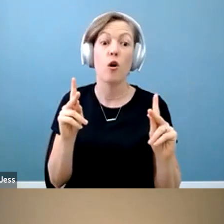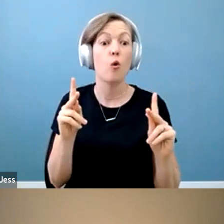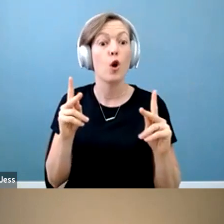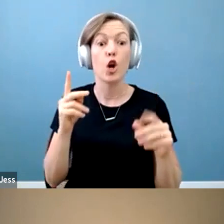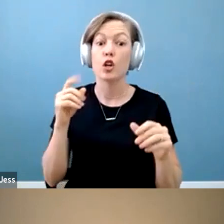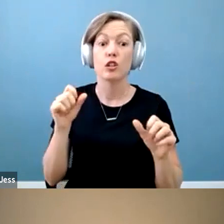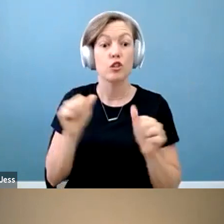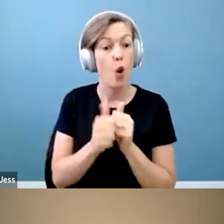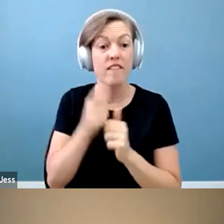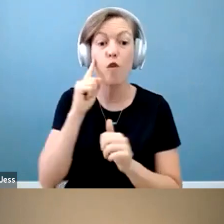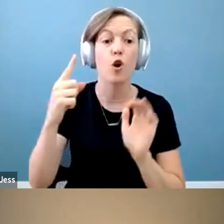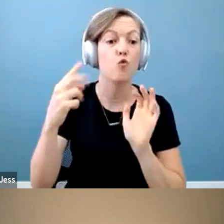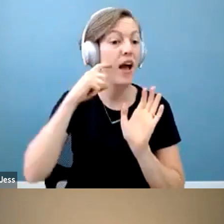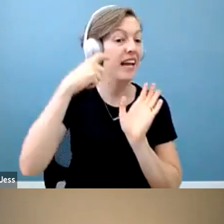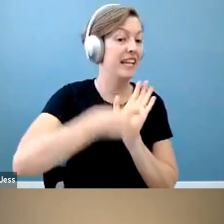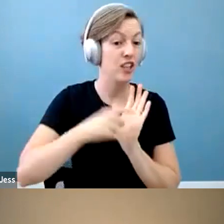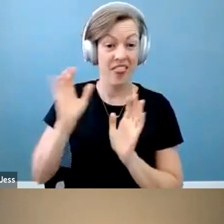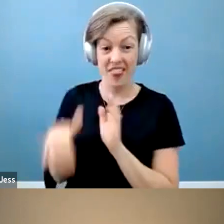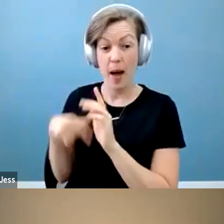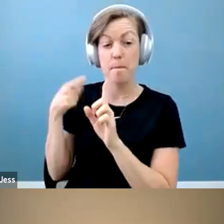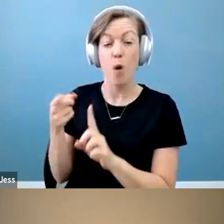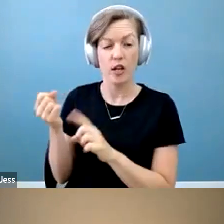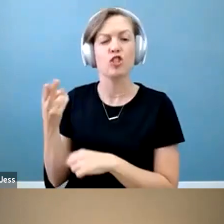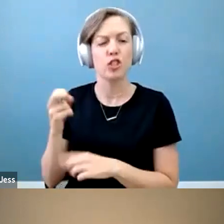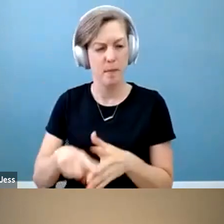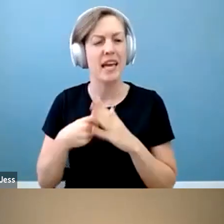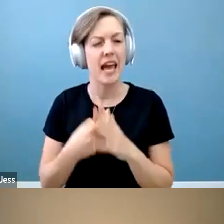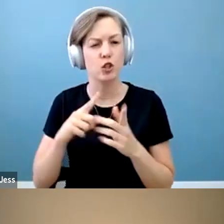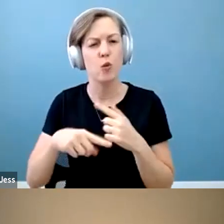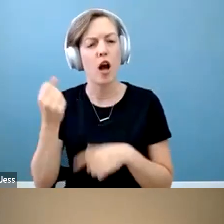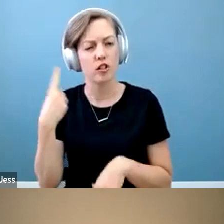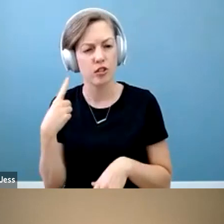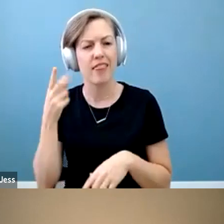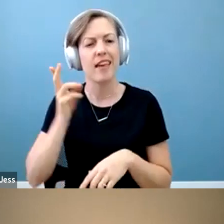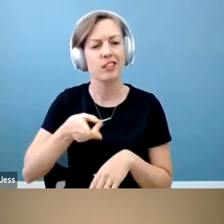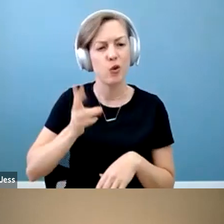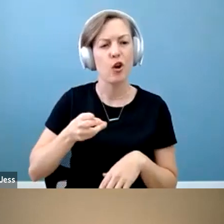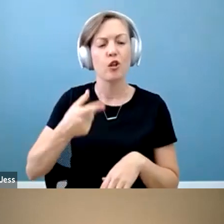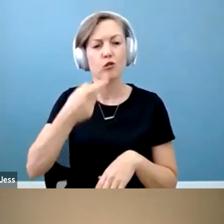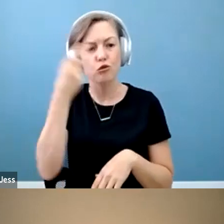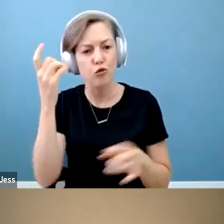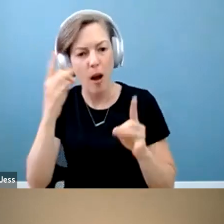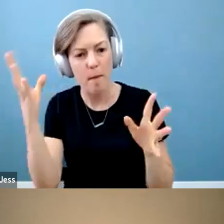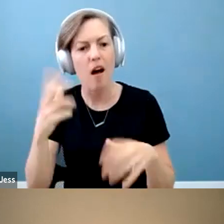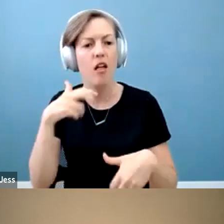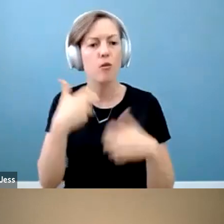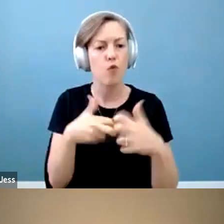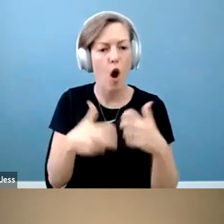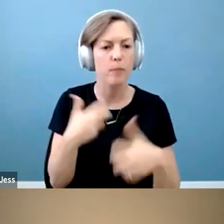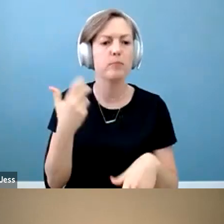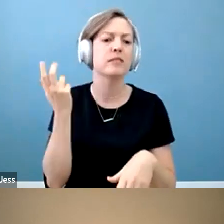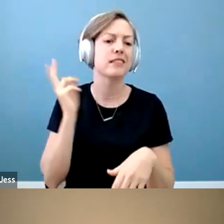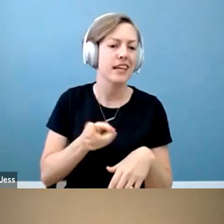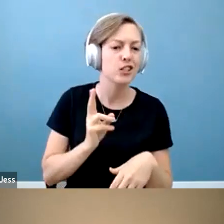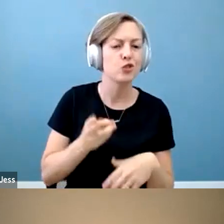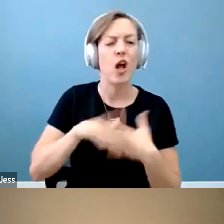recognition. At that point, she began to understand the historical trauma, the problems, the history, and all of